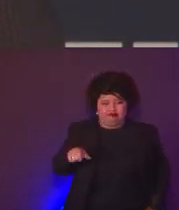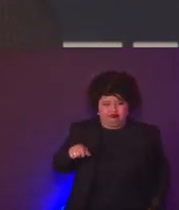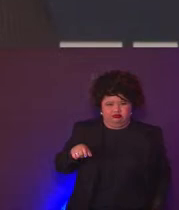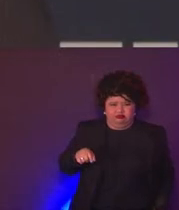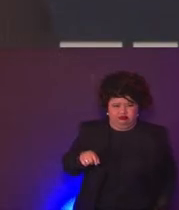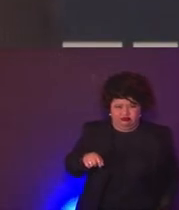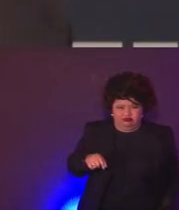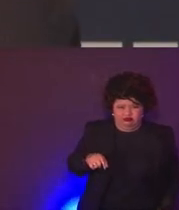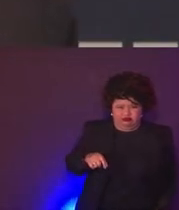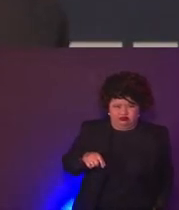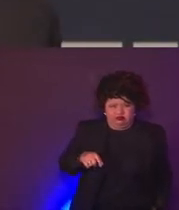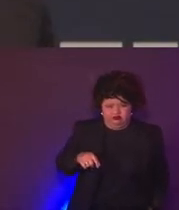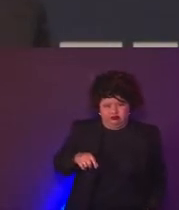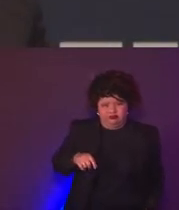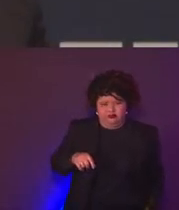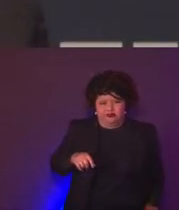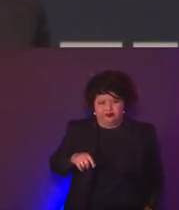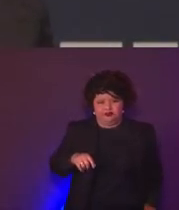wearing one. And